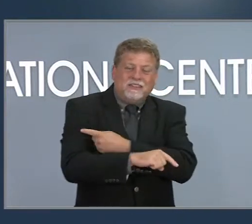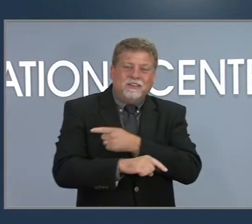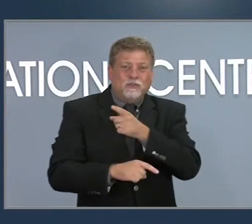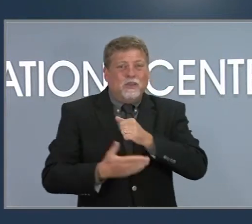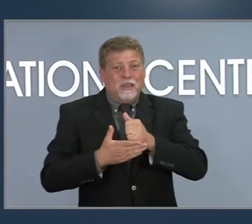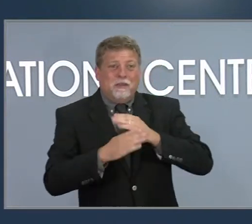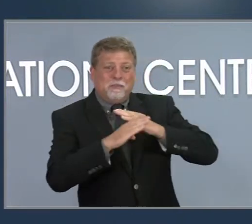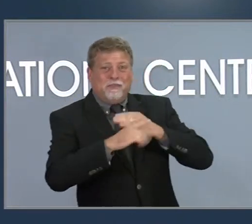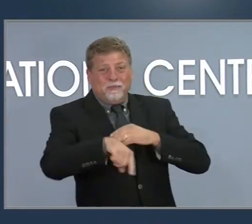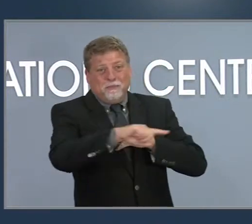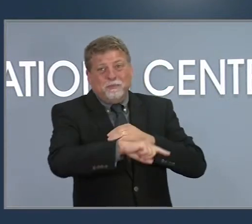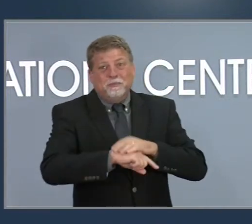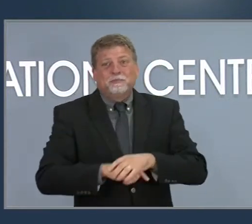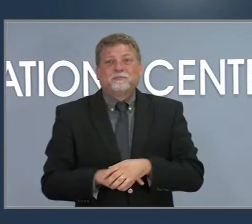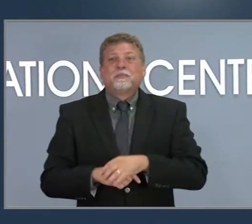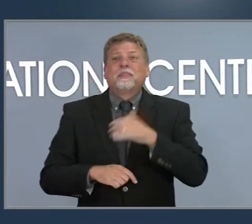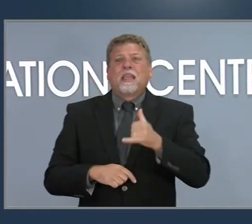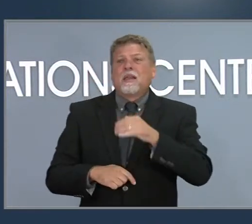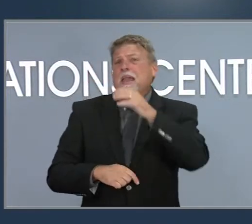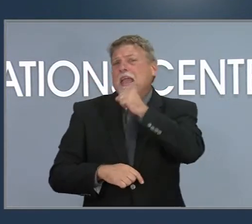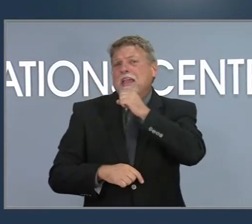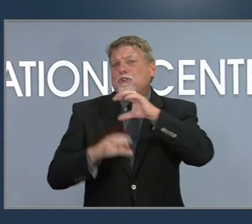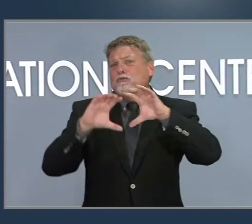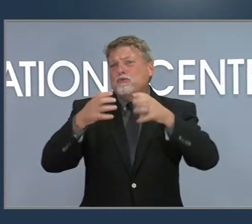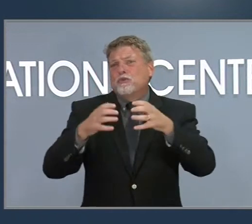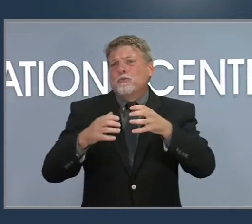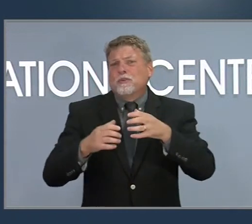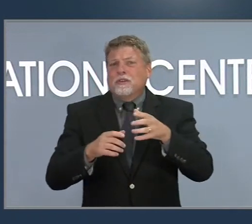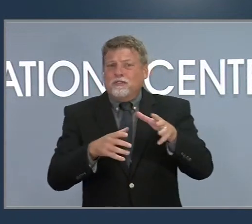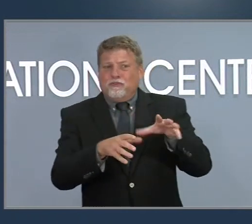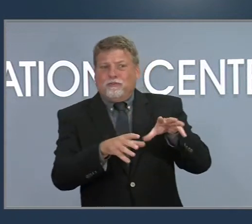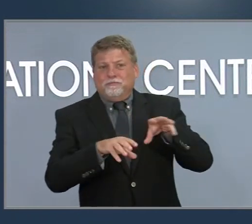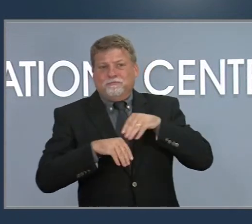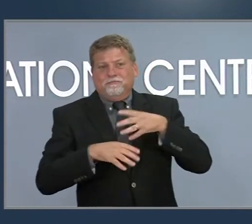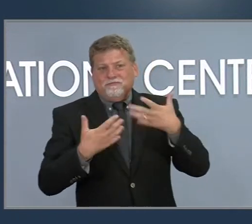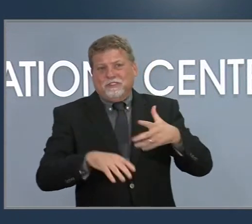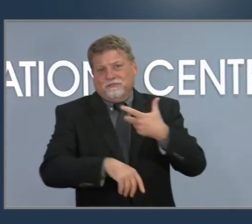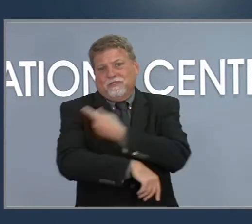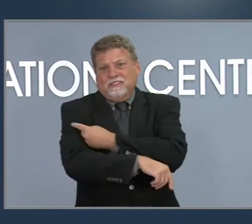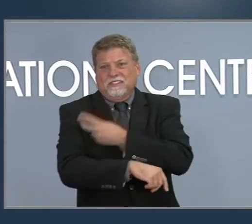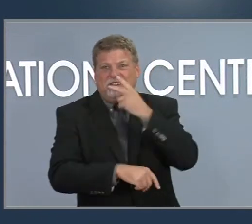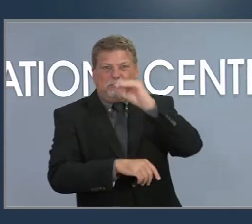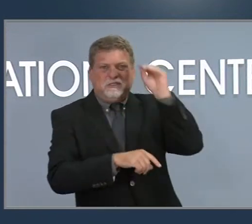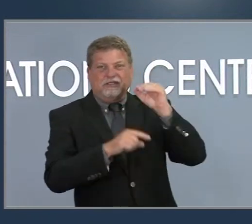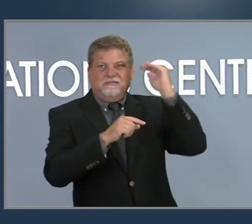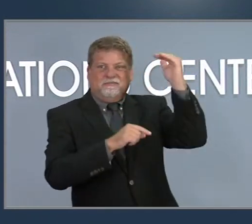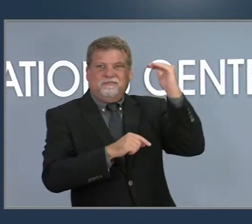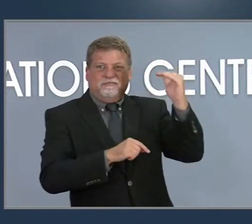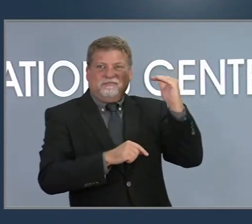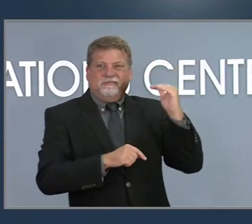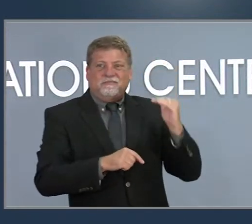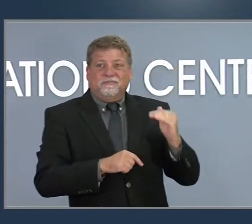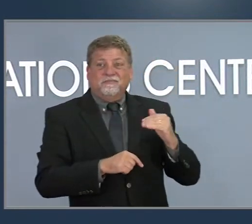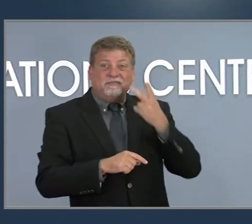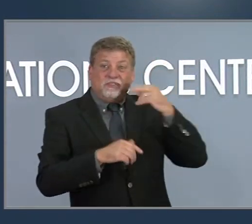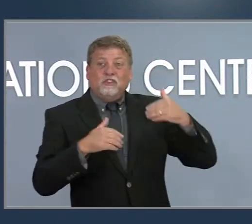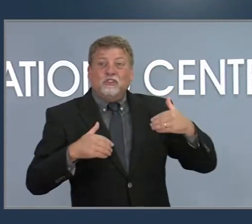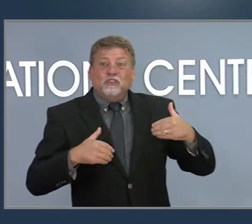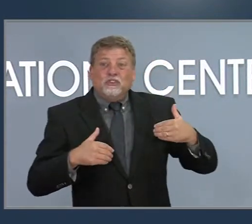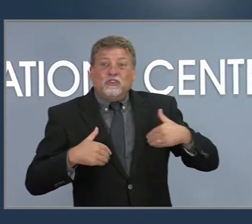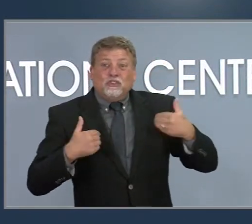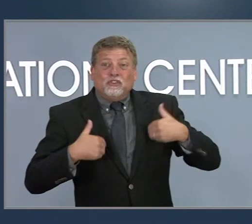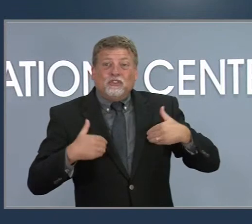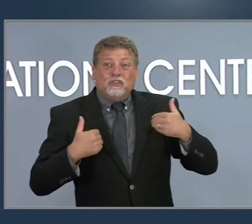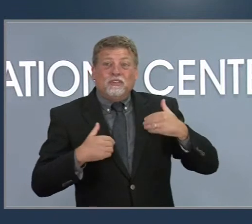only 35% of children ages 12 to 17 are vaccinated, and only 40% of young